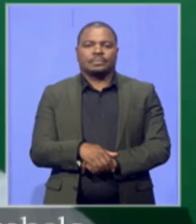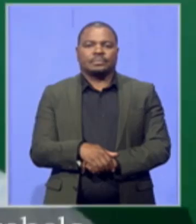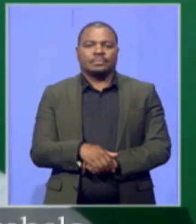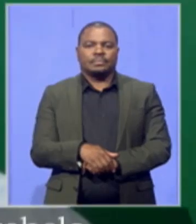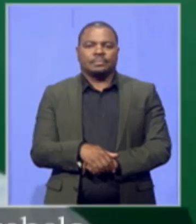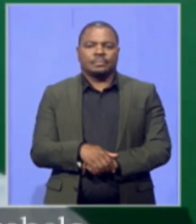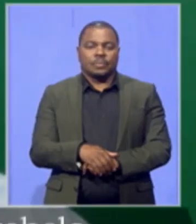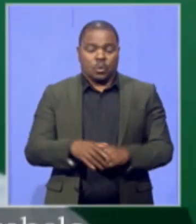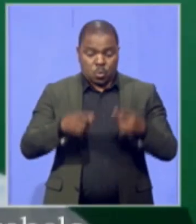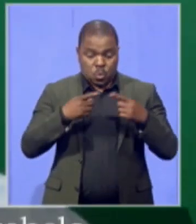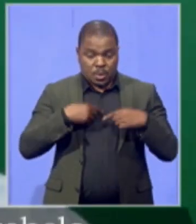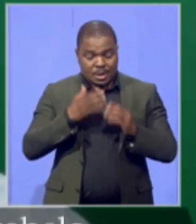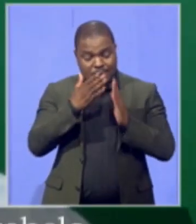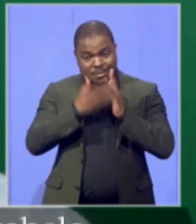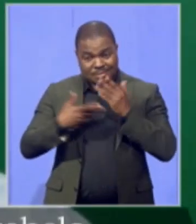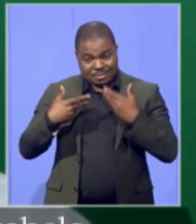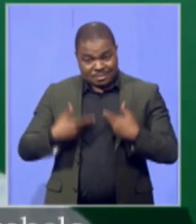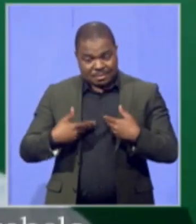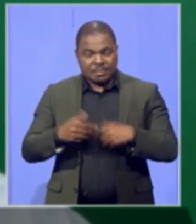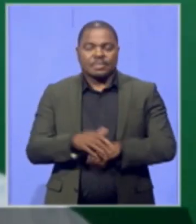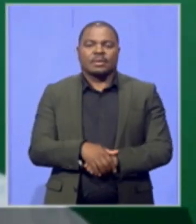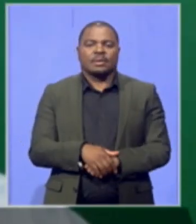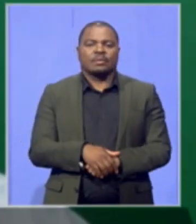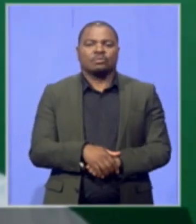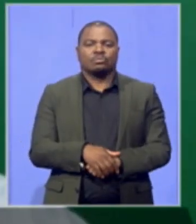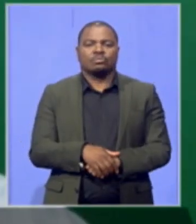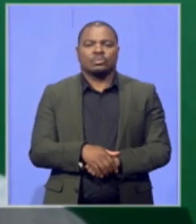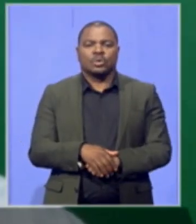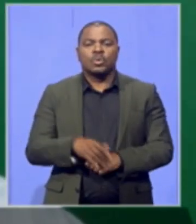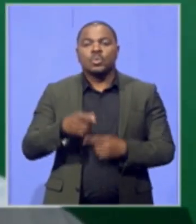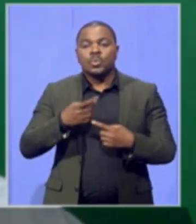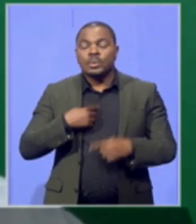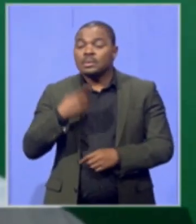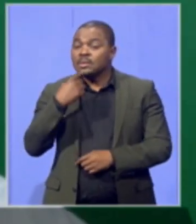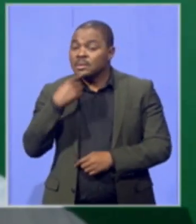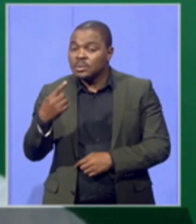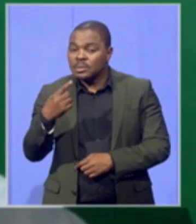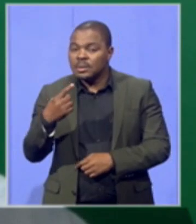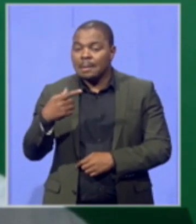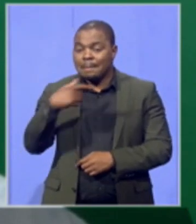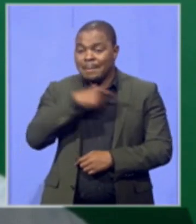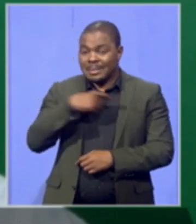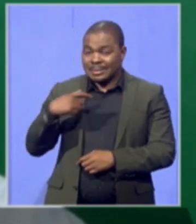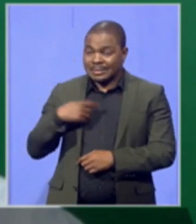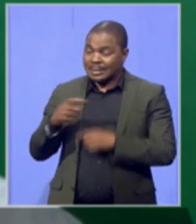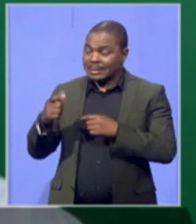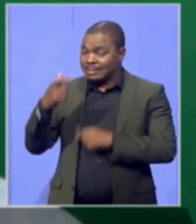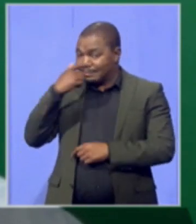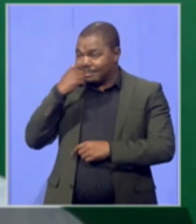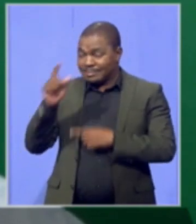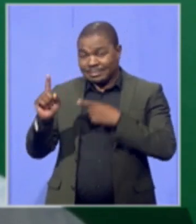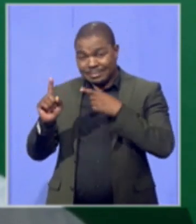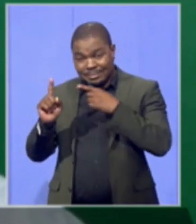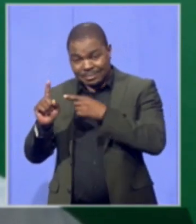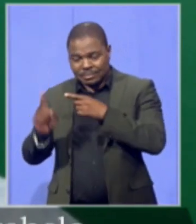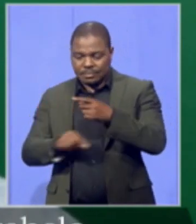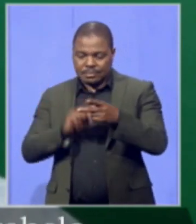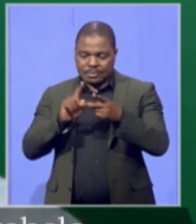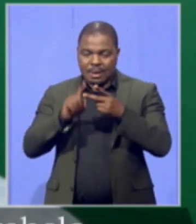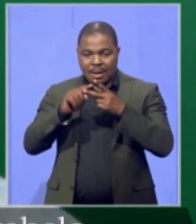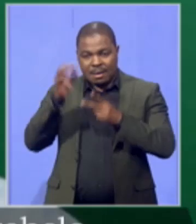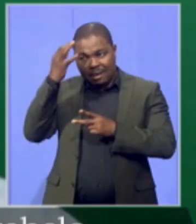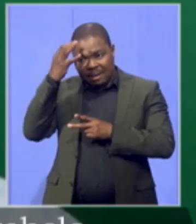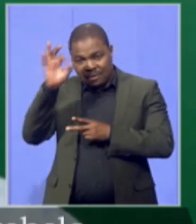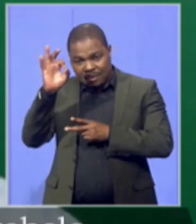From our side, we are actually saying the President Ramaphosa, as well as the government